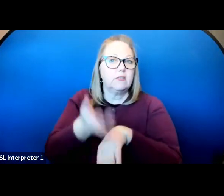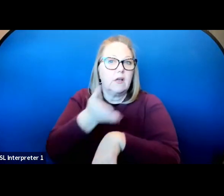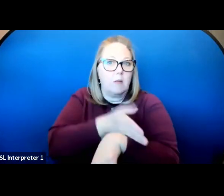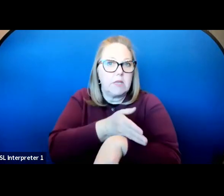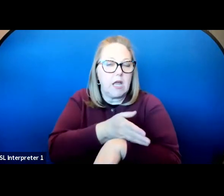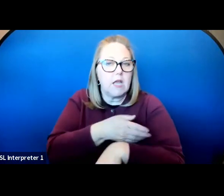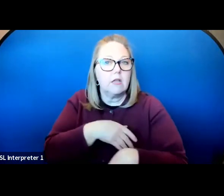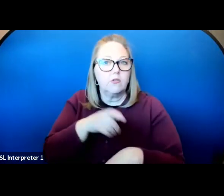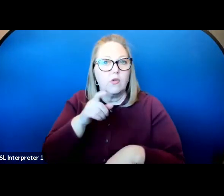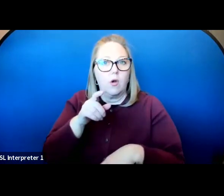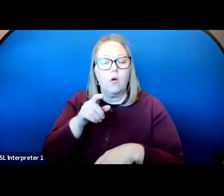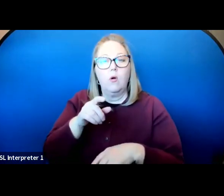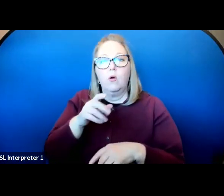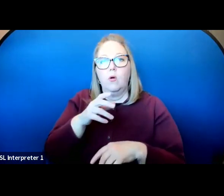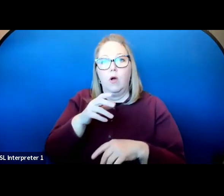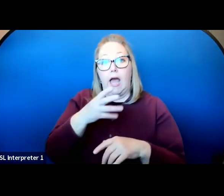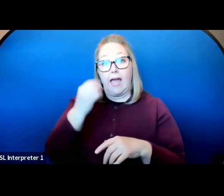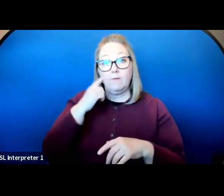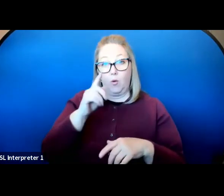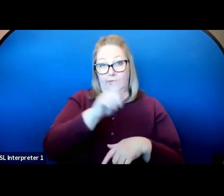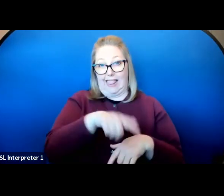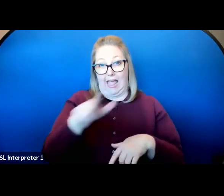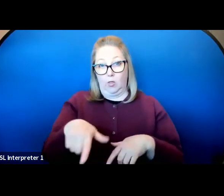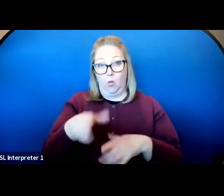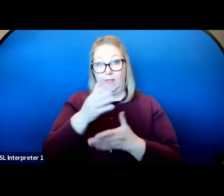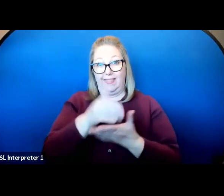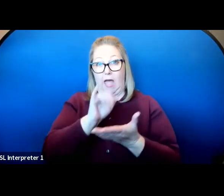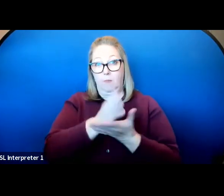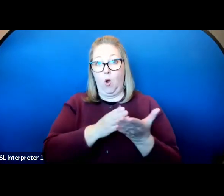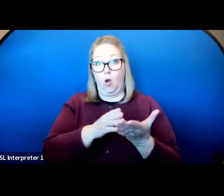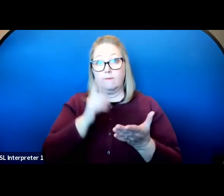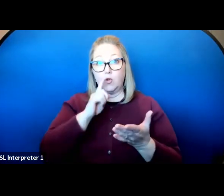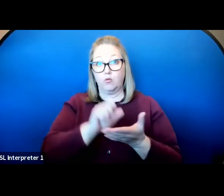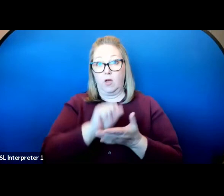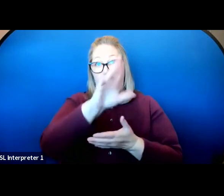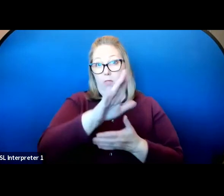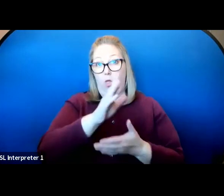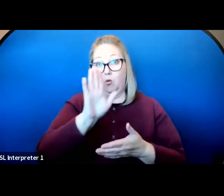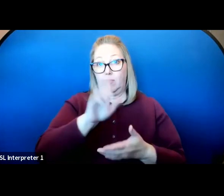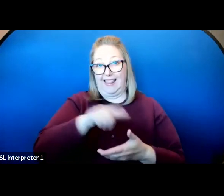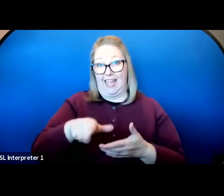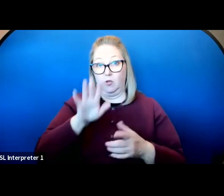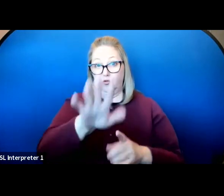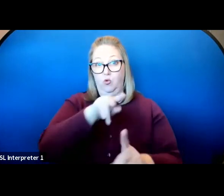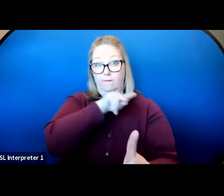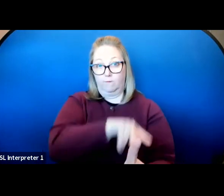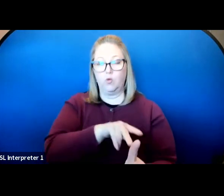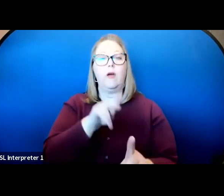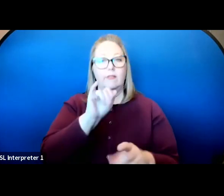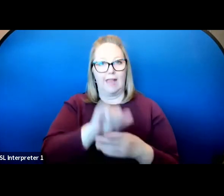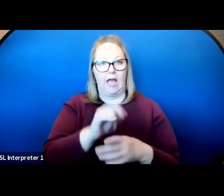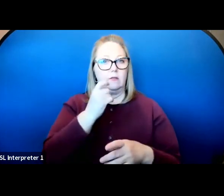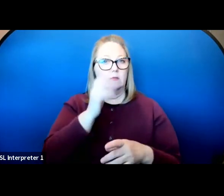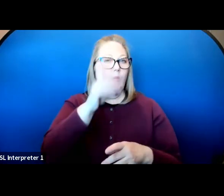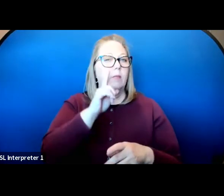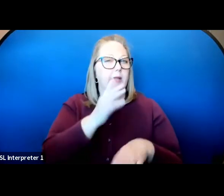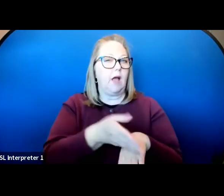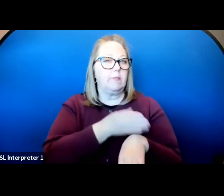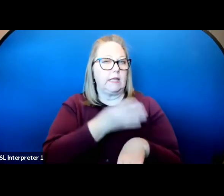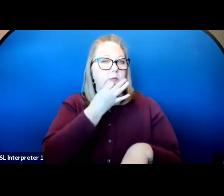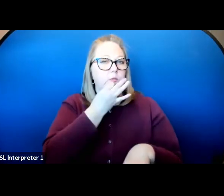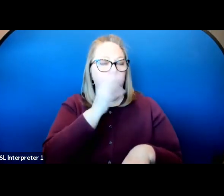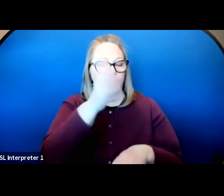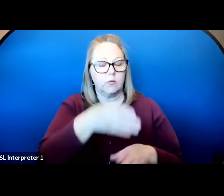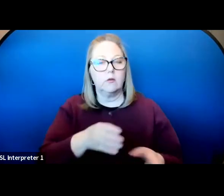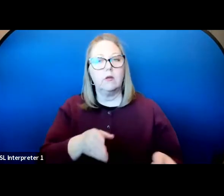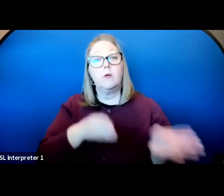there will also be an updated portal in about 10 days where you can upload that information from the landlord side. Residency and citizenship,